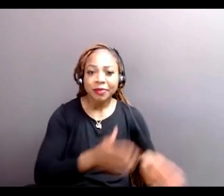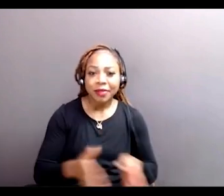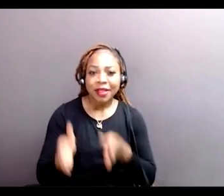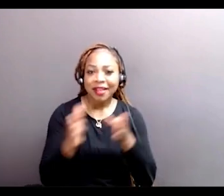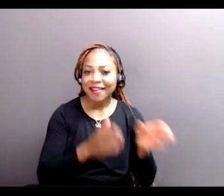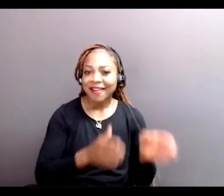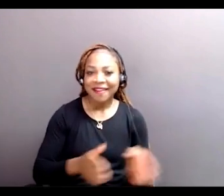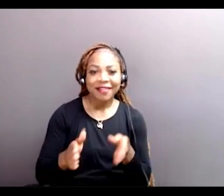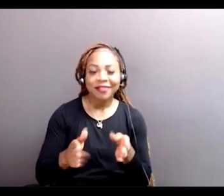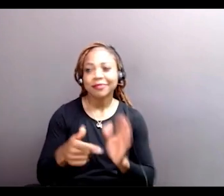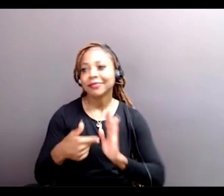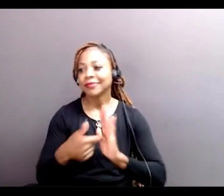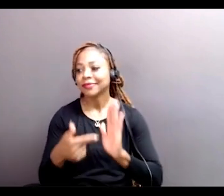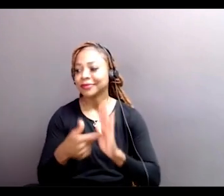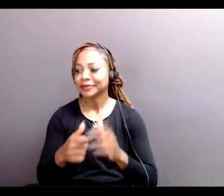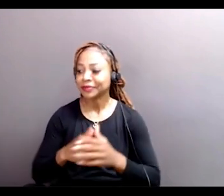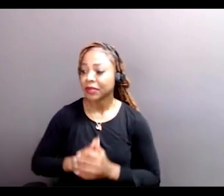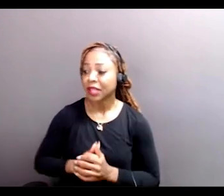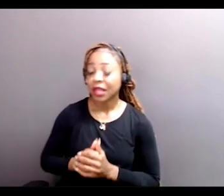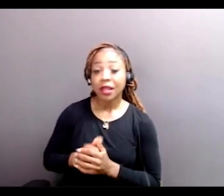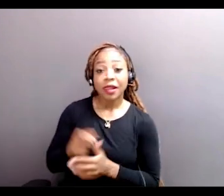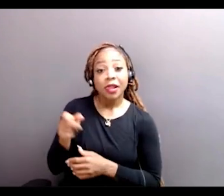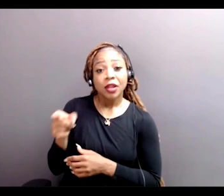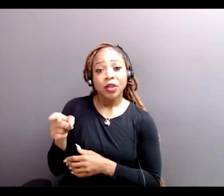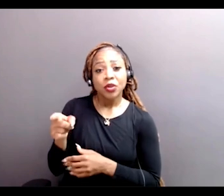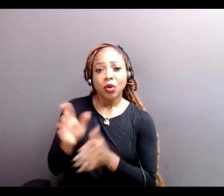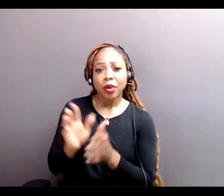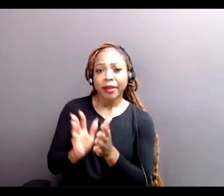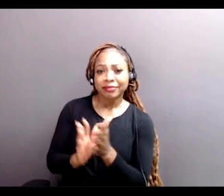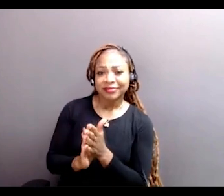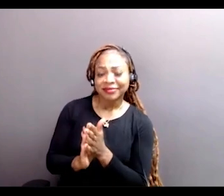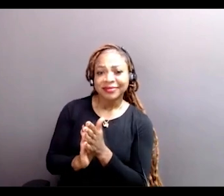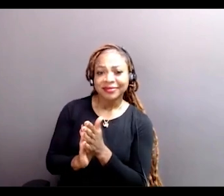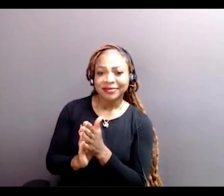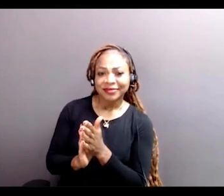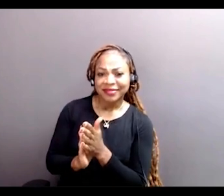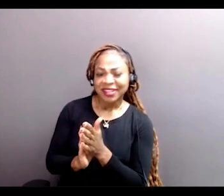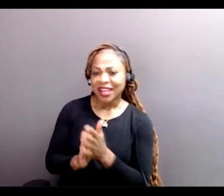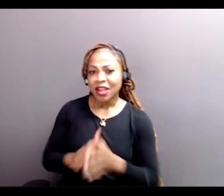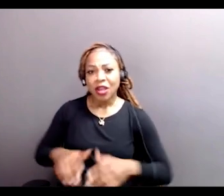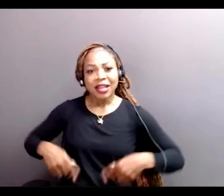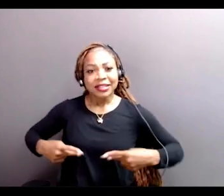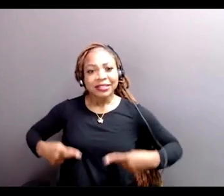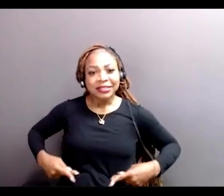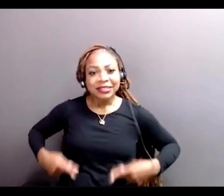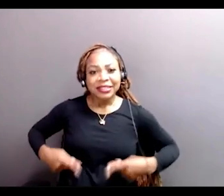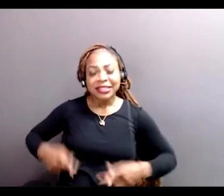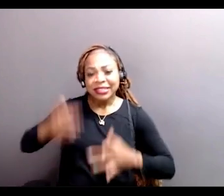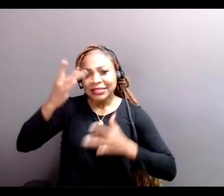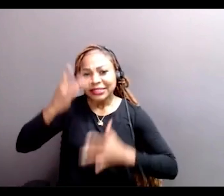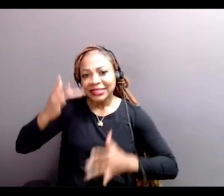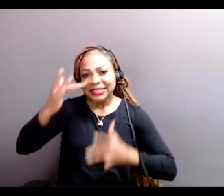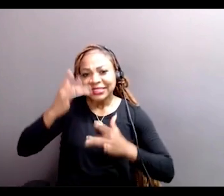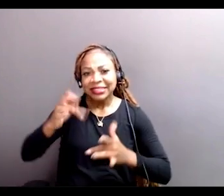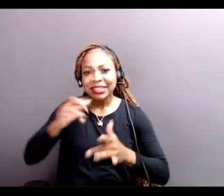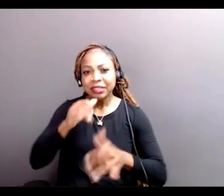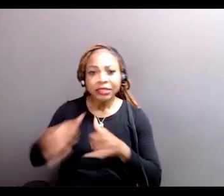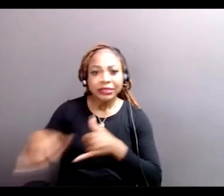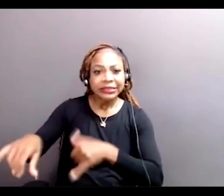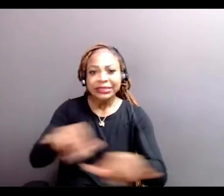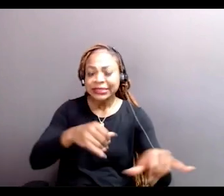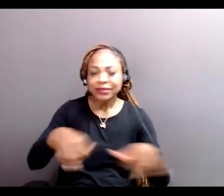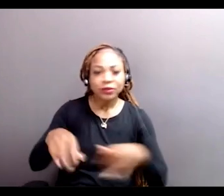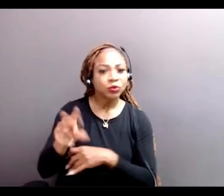healthcare. For example, the fact that you're correcting for race in kidney disease is not an objective nor